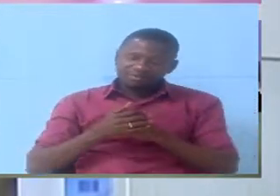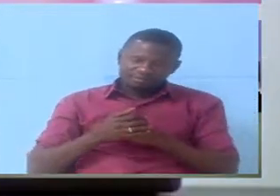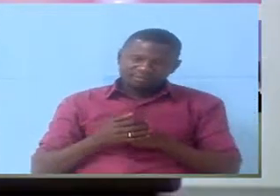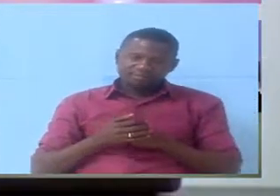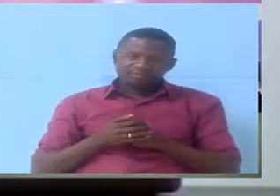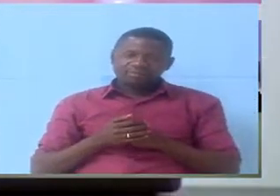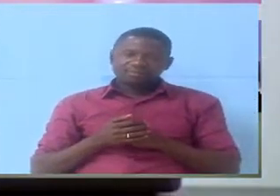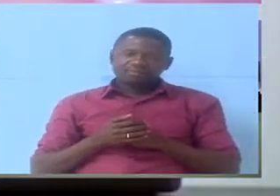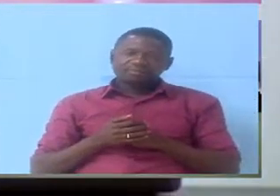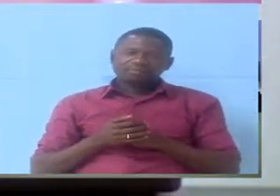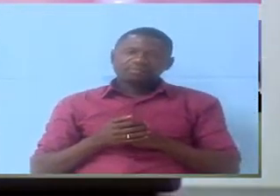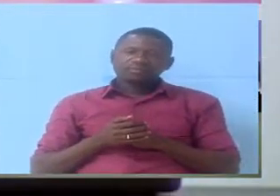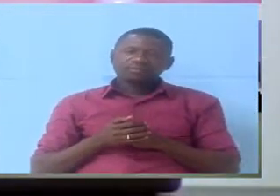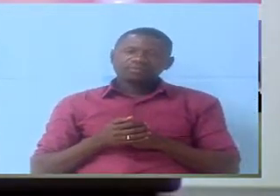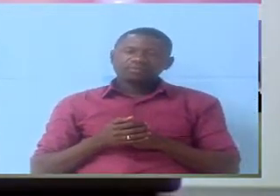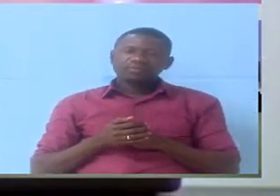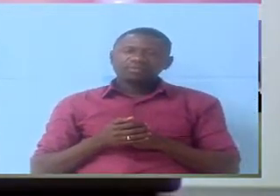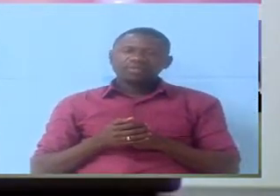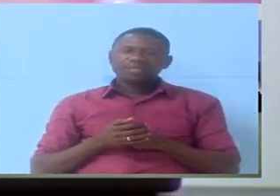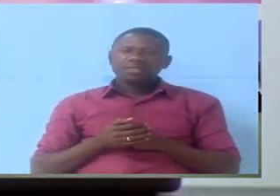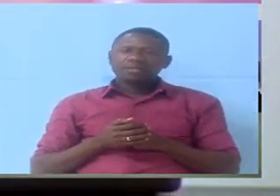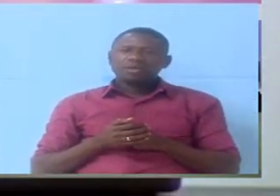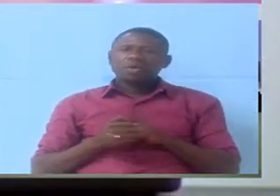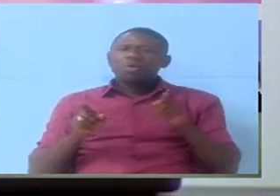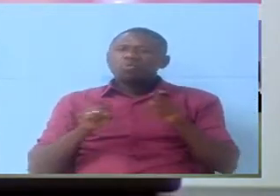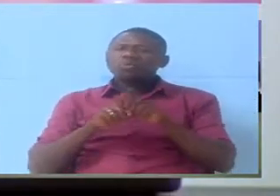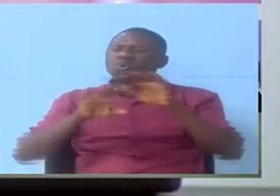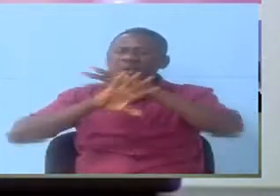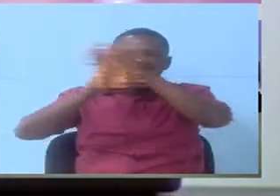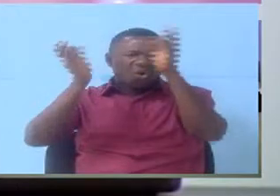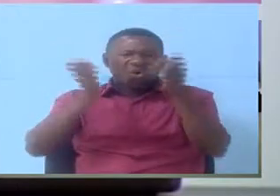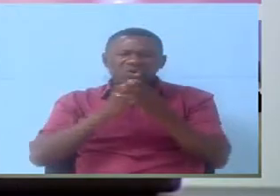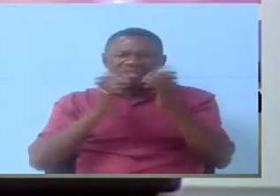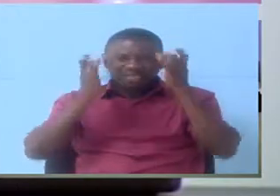view of the experience and training you had,